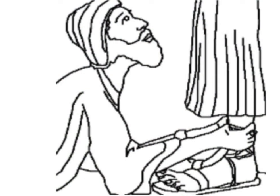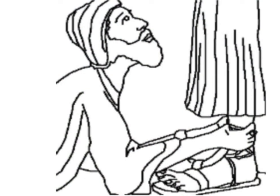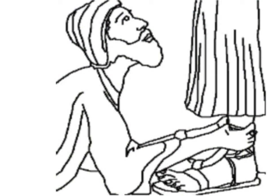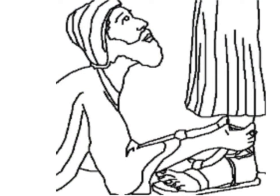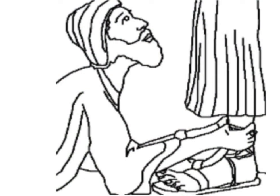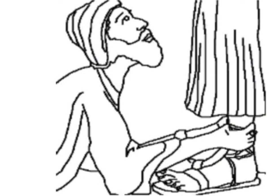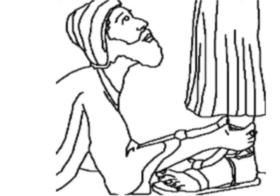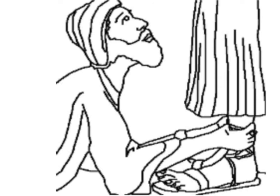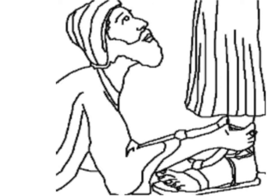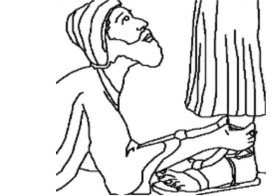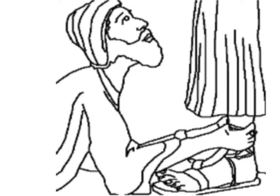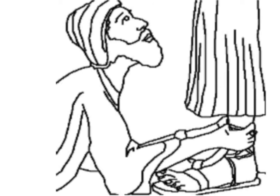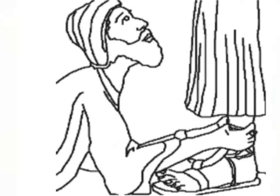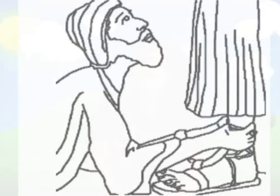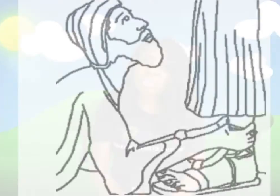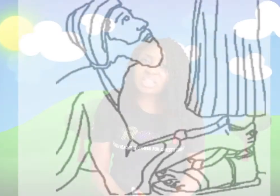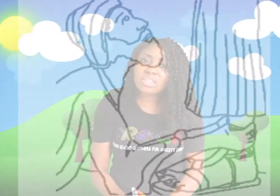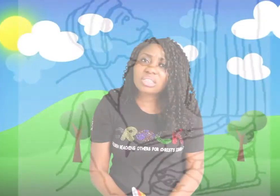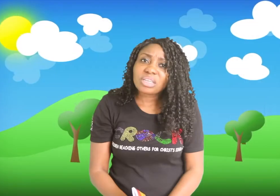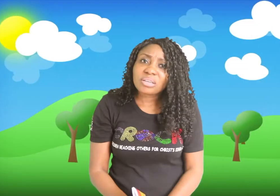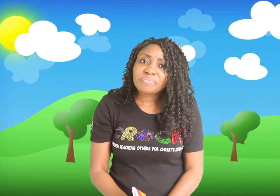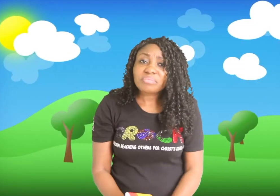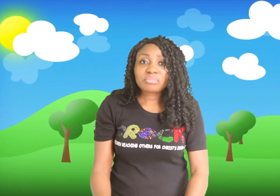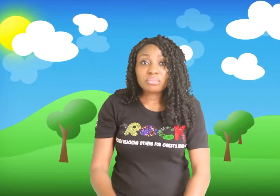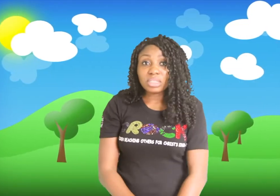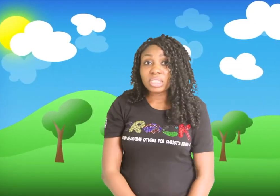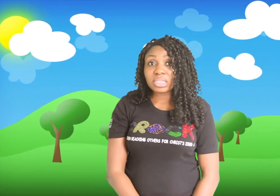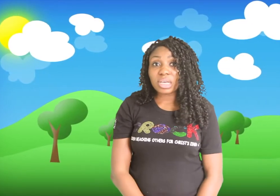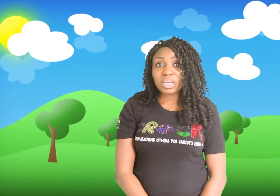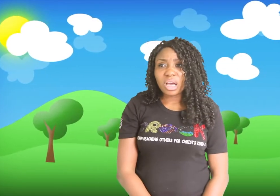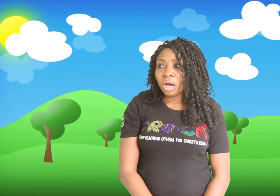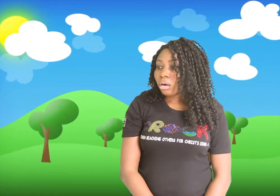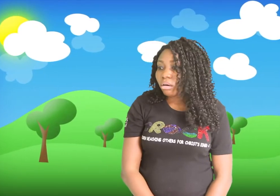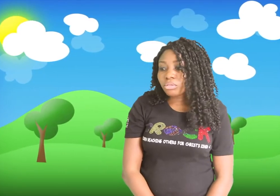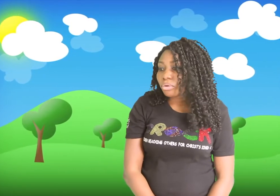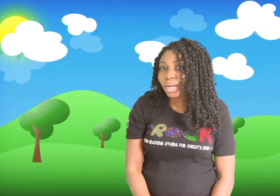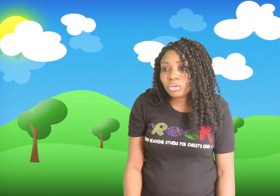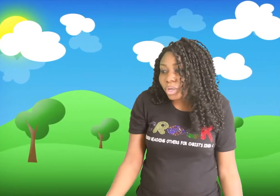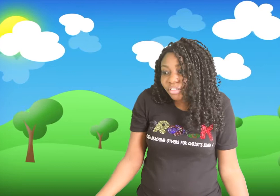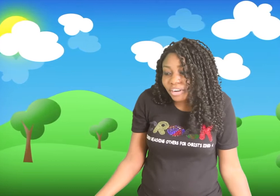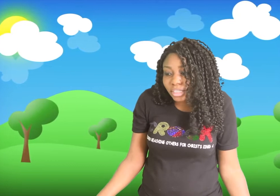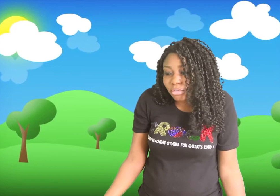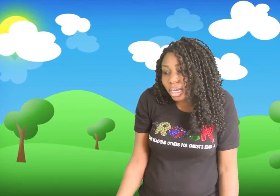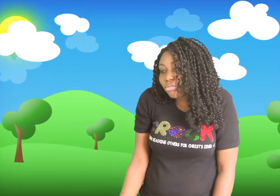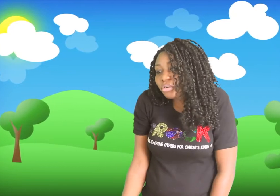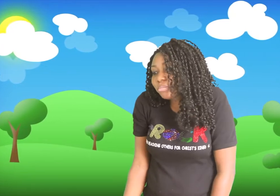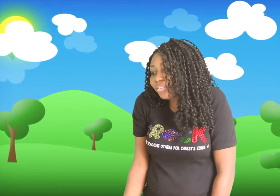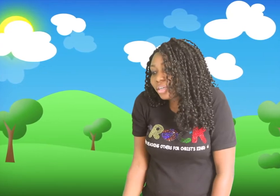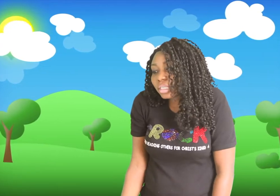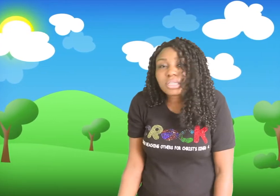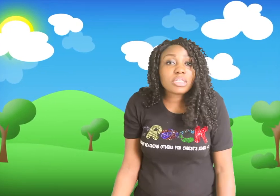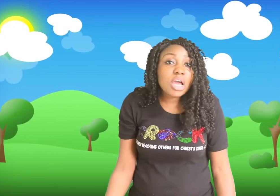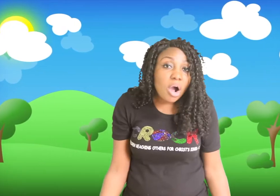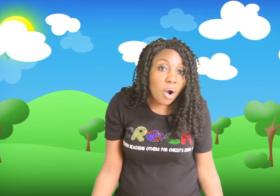house, please. What do you think Jesus did? Did he say, oh no, I thought we are not friends, so why are you holding